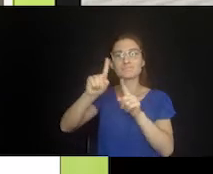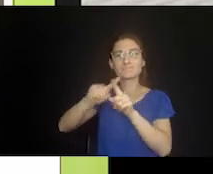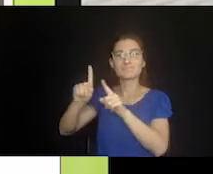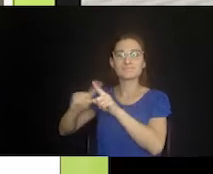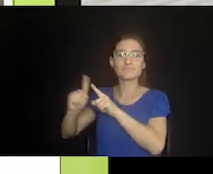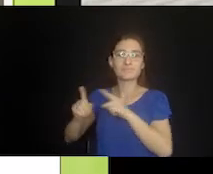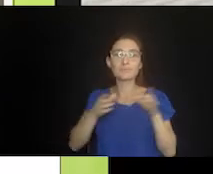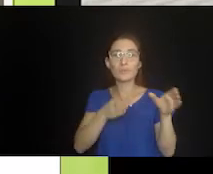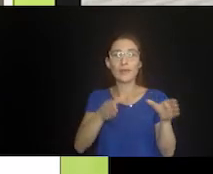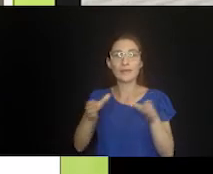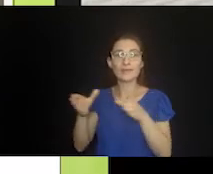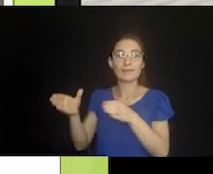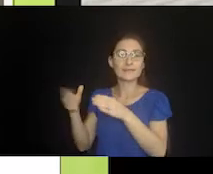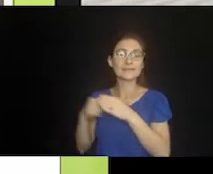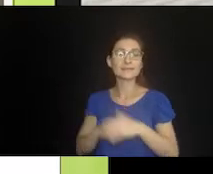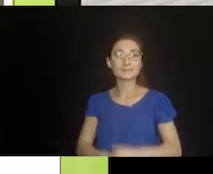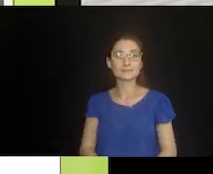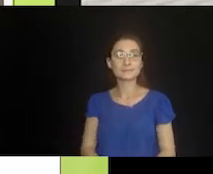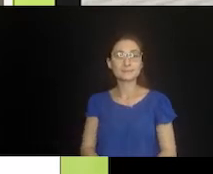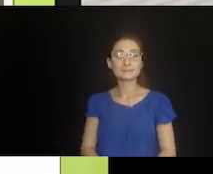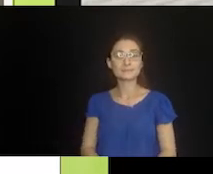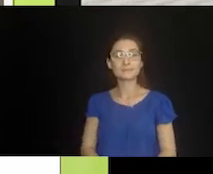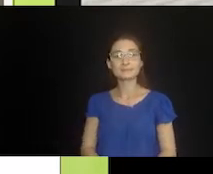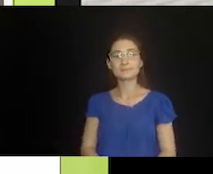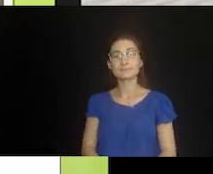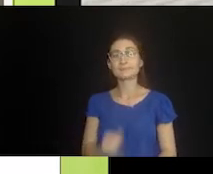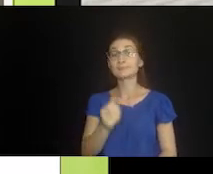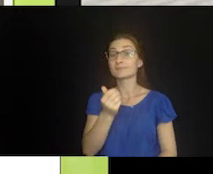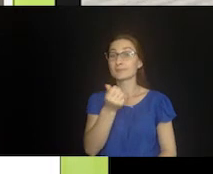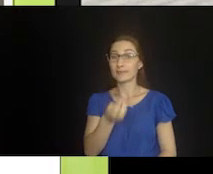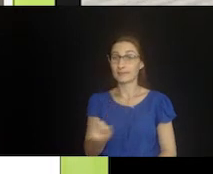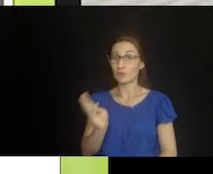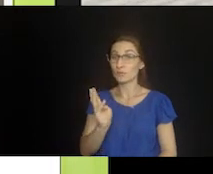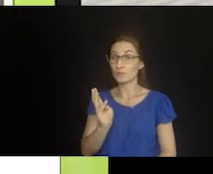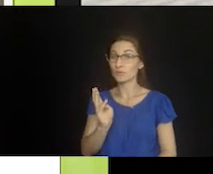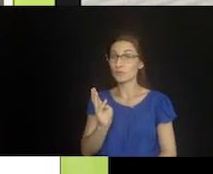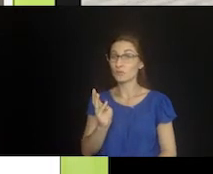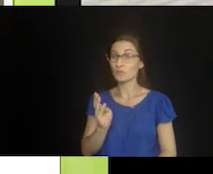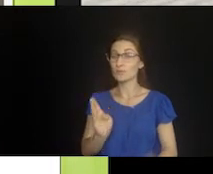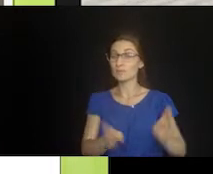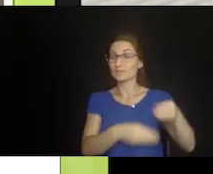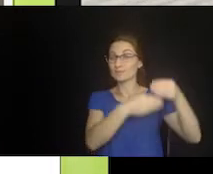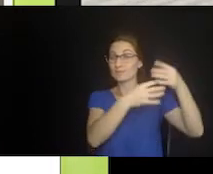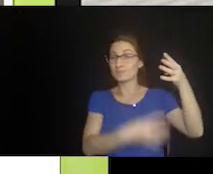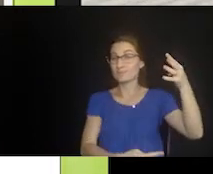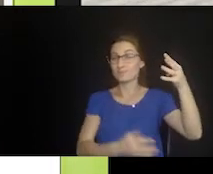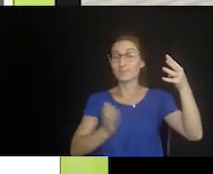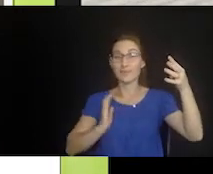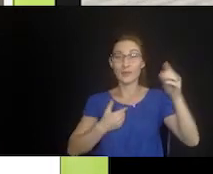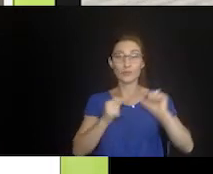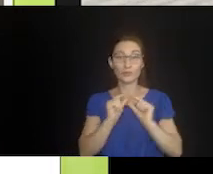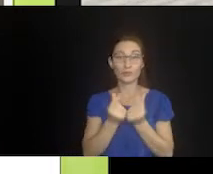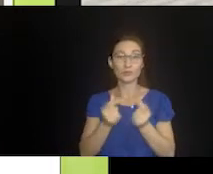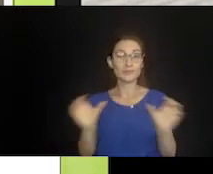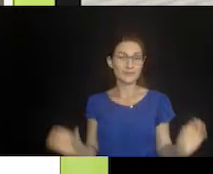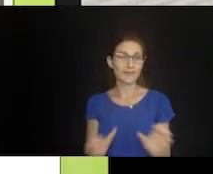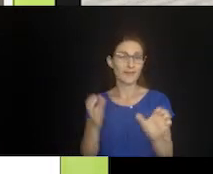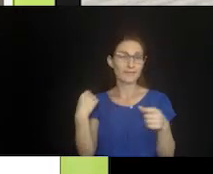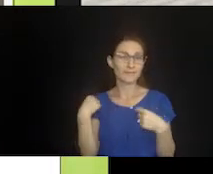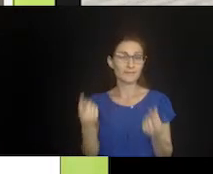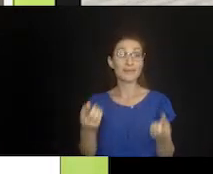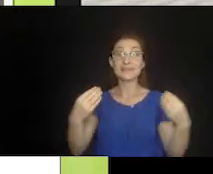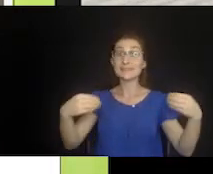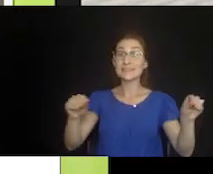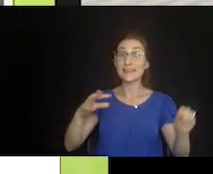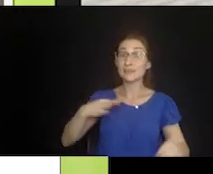fundraising, there are several different ways of fundraising. These are just a few of the things that some of